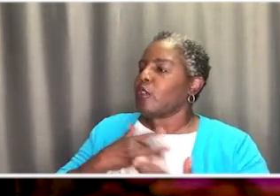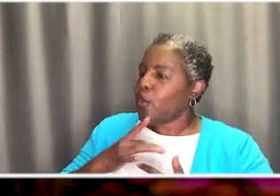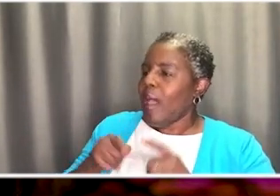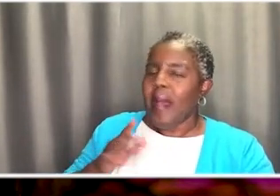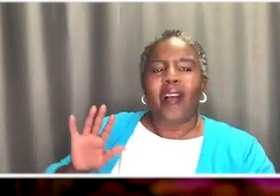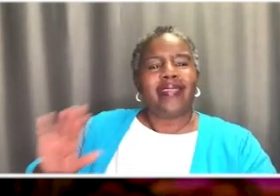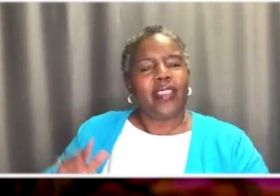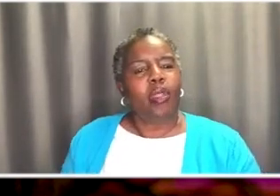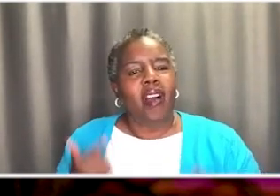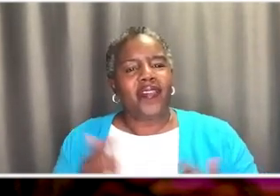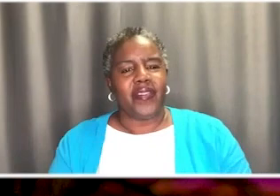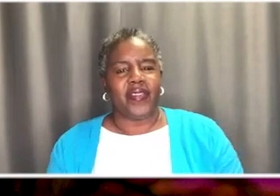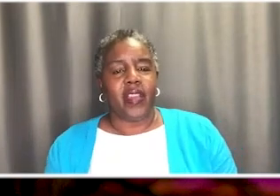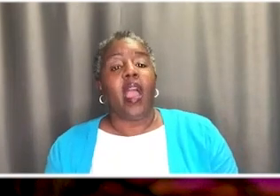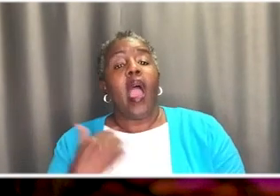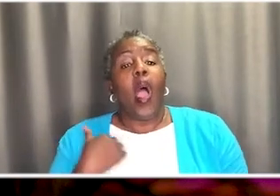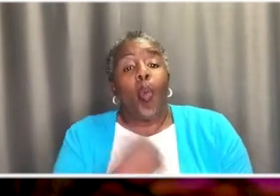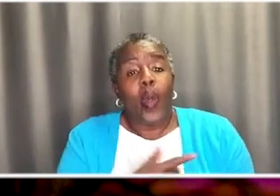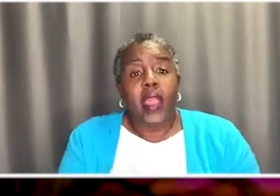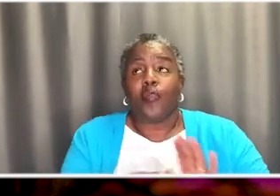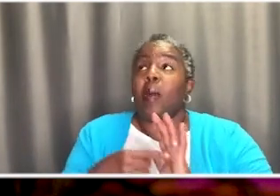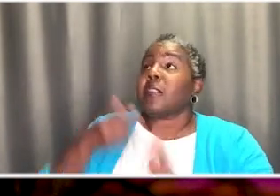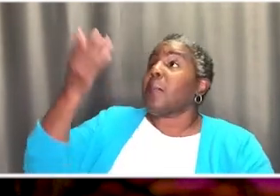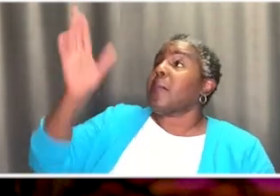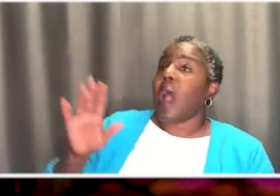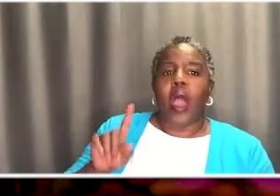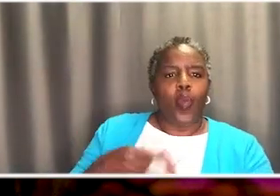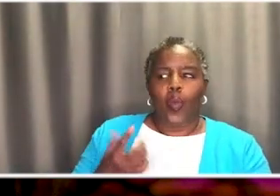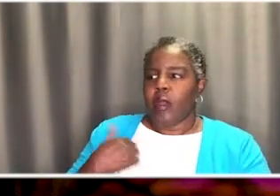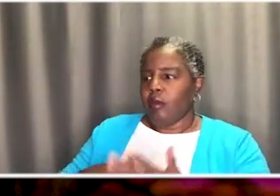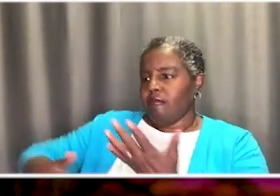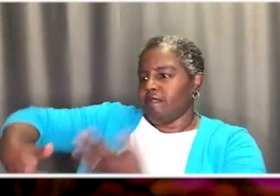their beings. And we represent God when we are in the world.